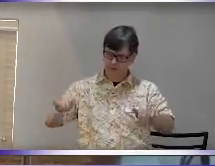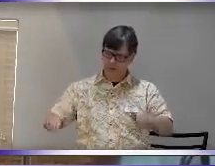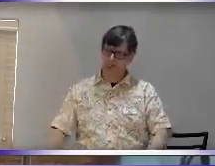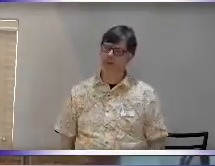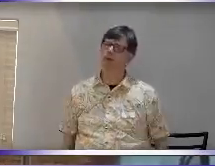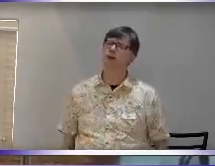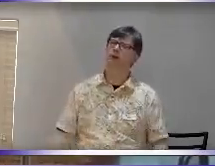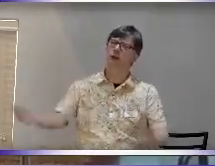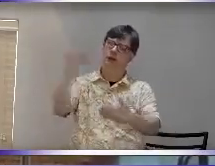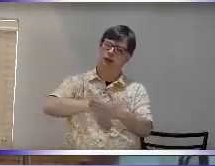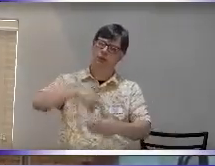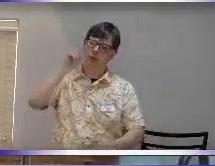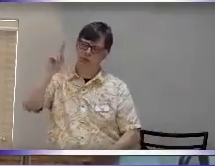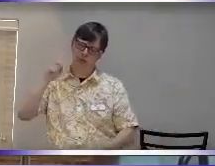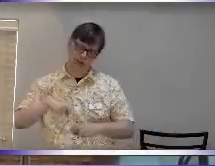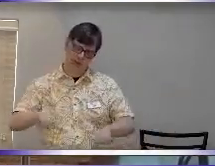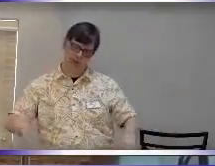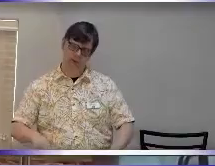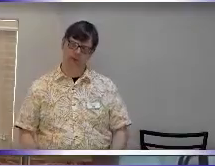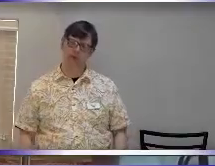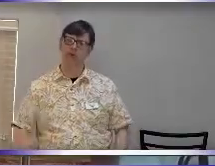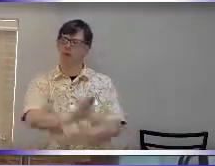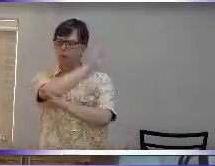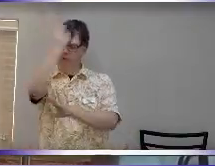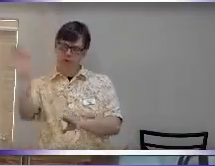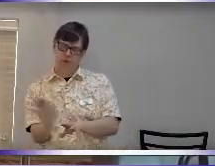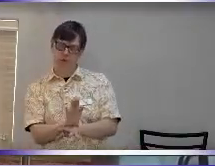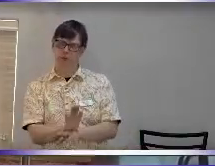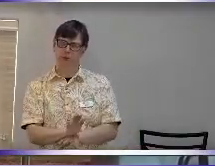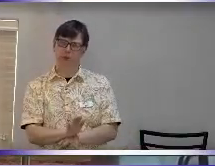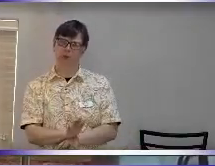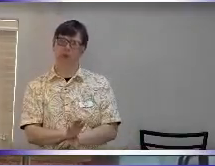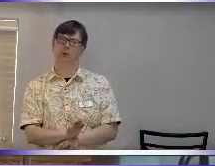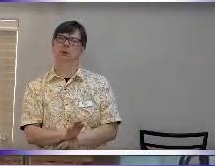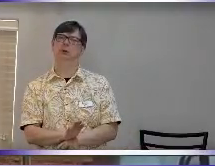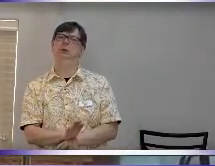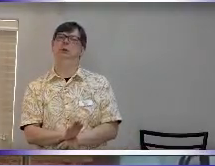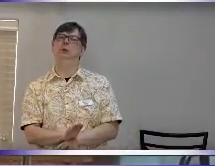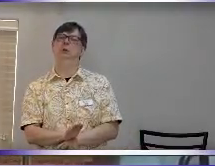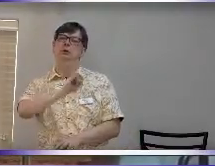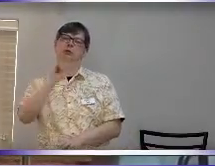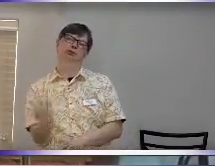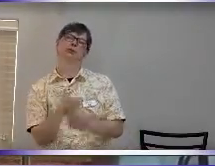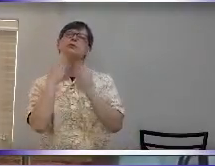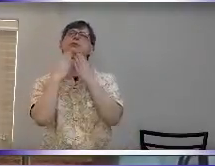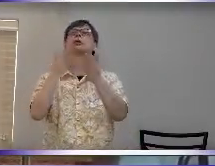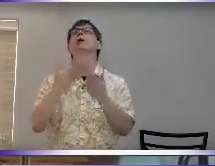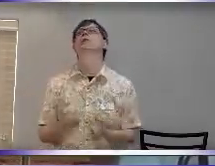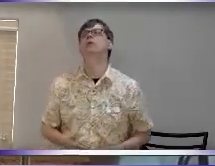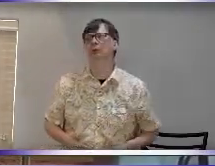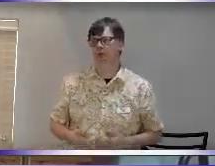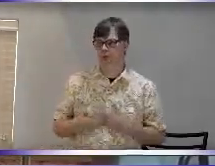not same in oneness, but unique, perfect, whole. And then I'm just grateful. I give